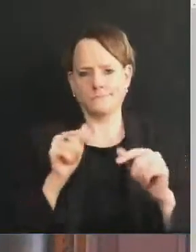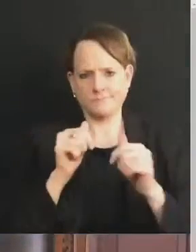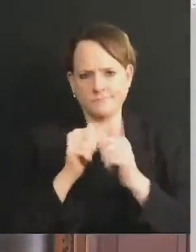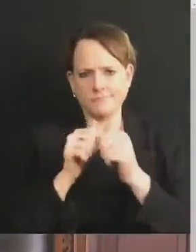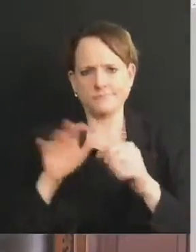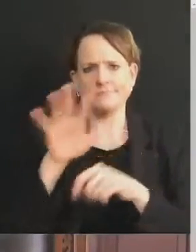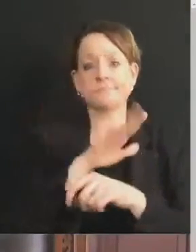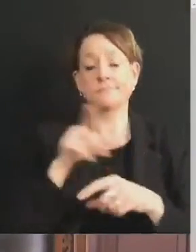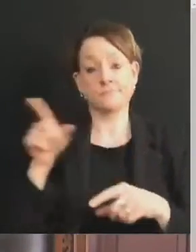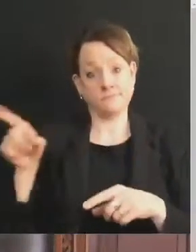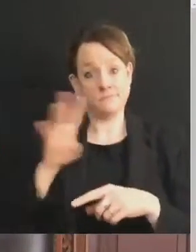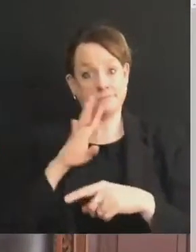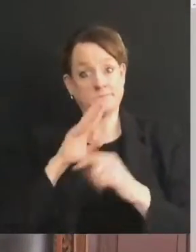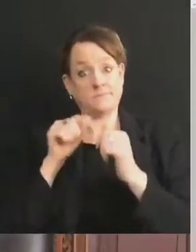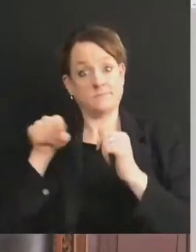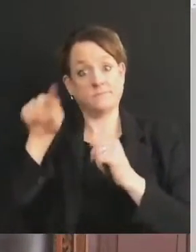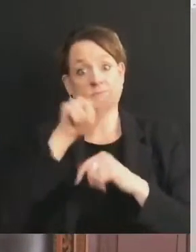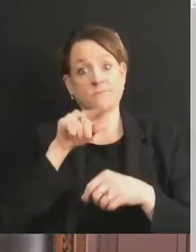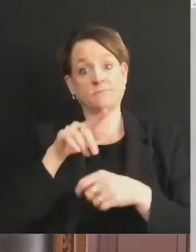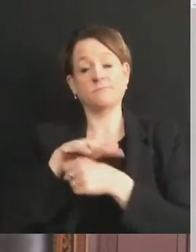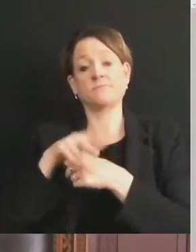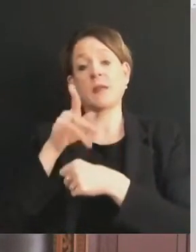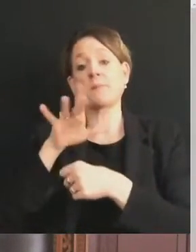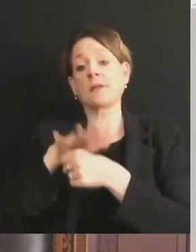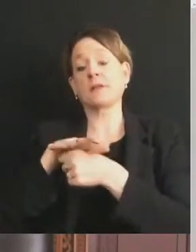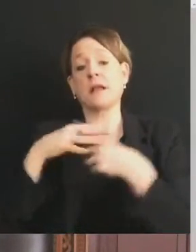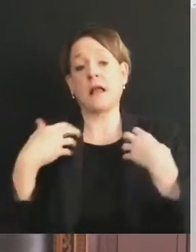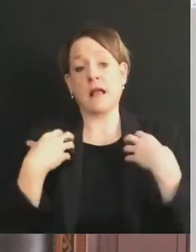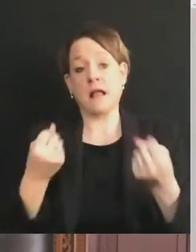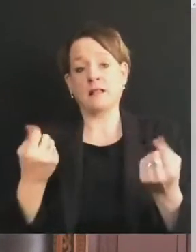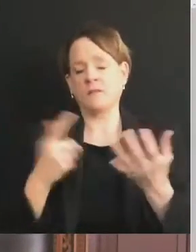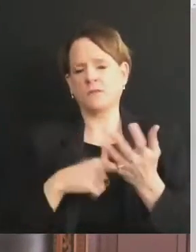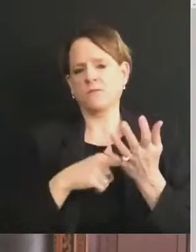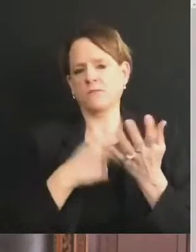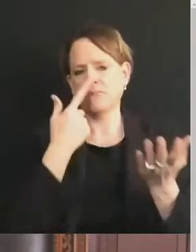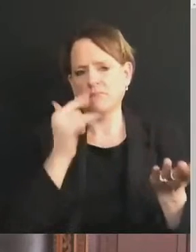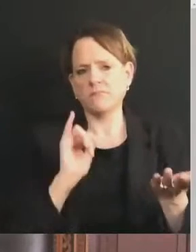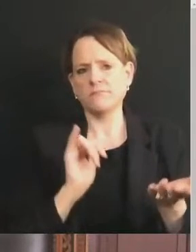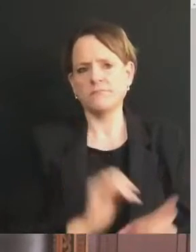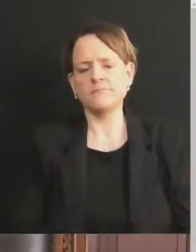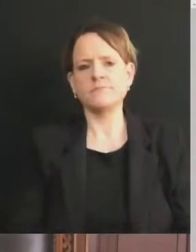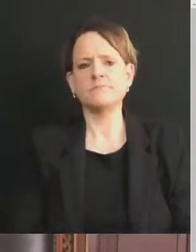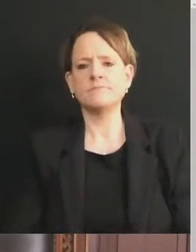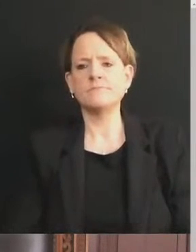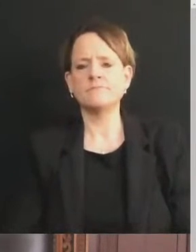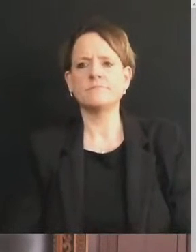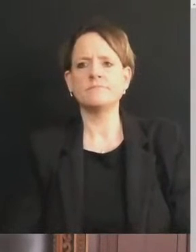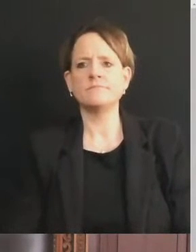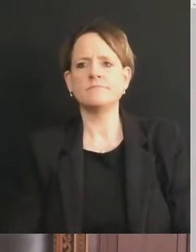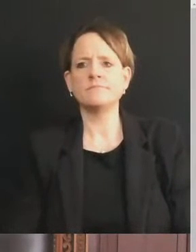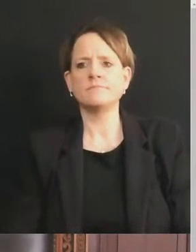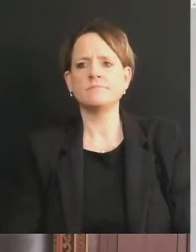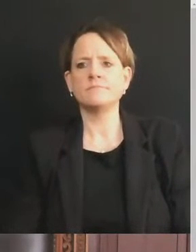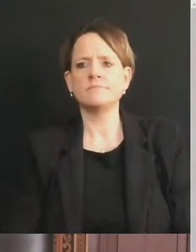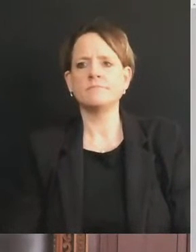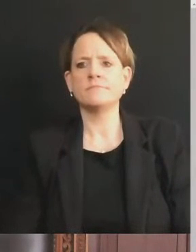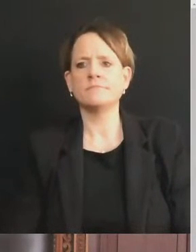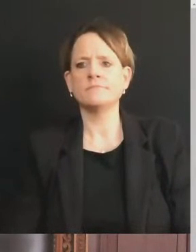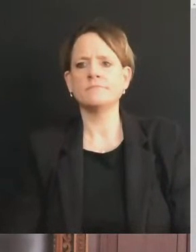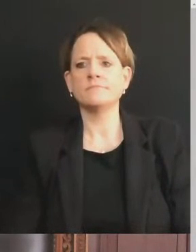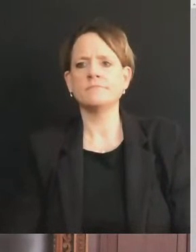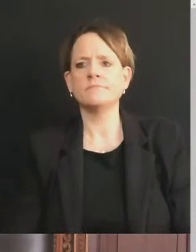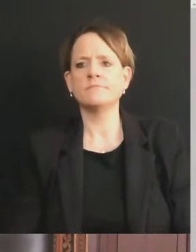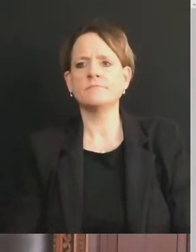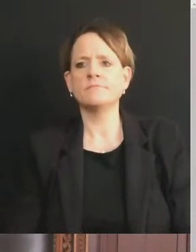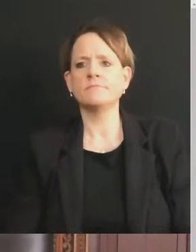I can't say for sure as far as the campaigns. They're doing their thing, and the